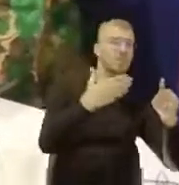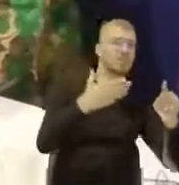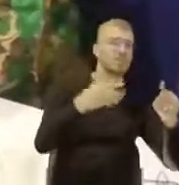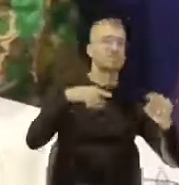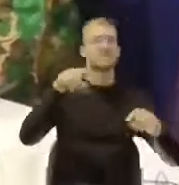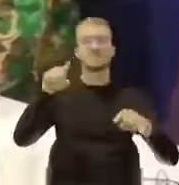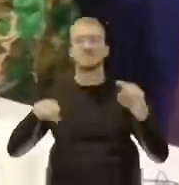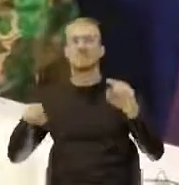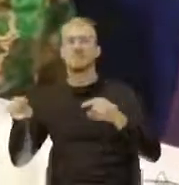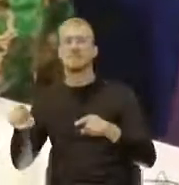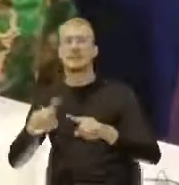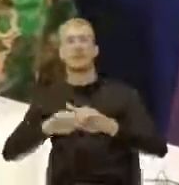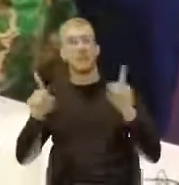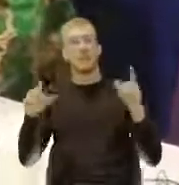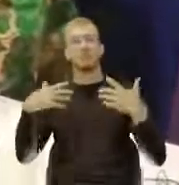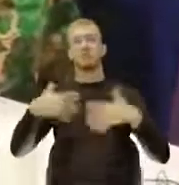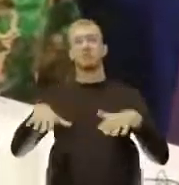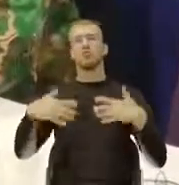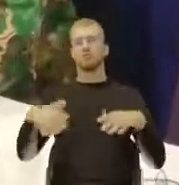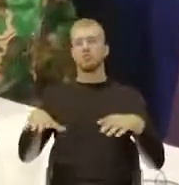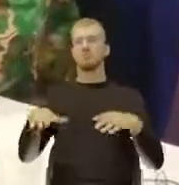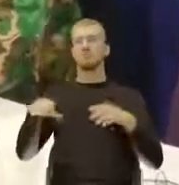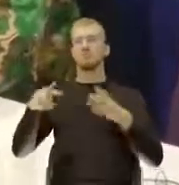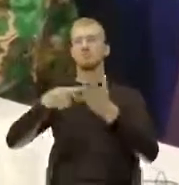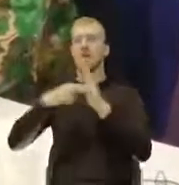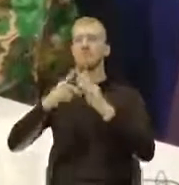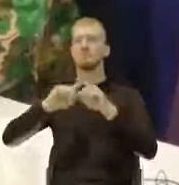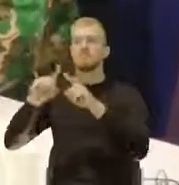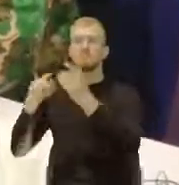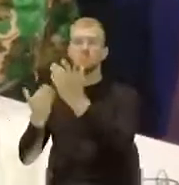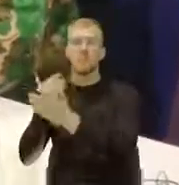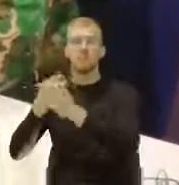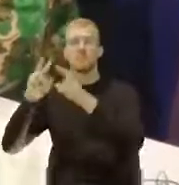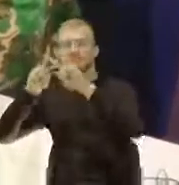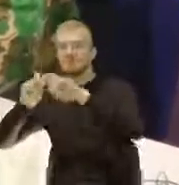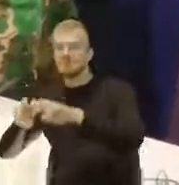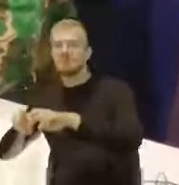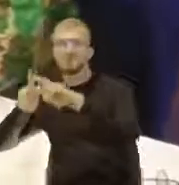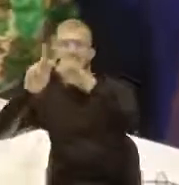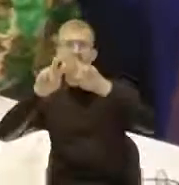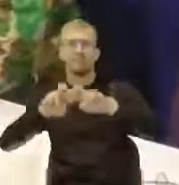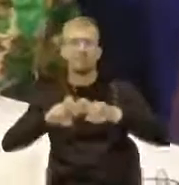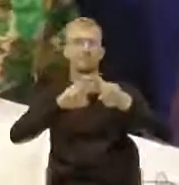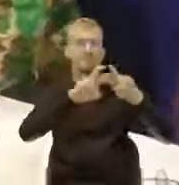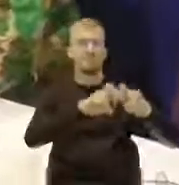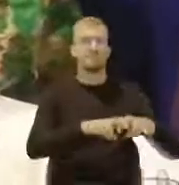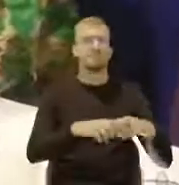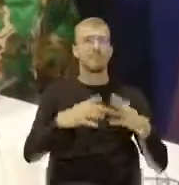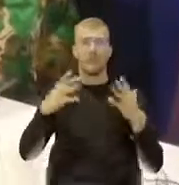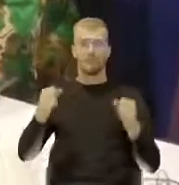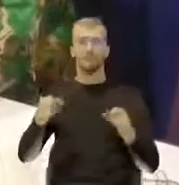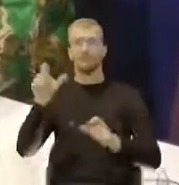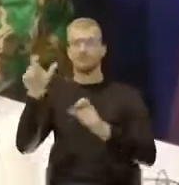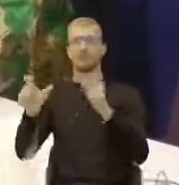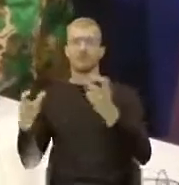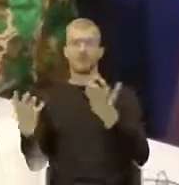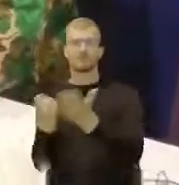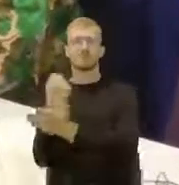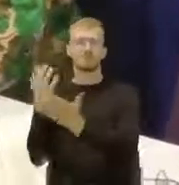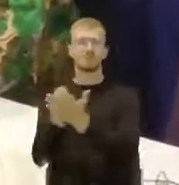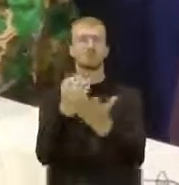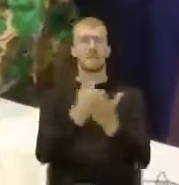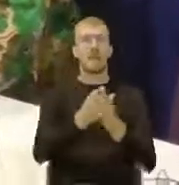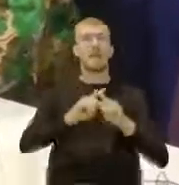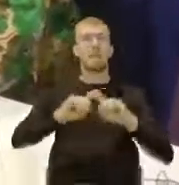The fact is, as Daria said, we're not making progress on many issues. Decent work is one of them, and we are fundamentally regressing on